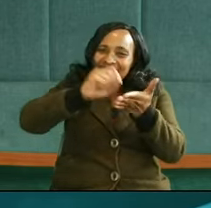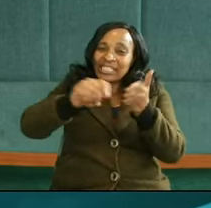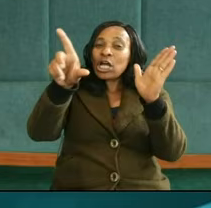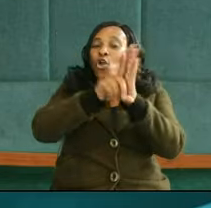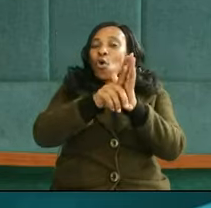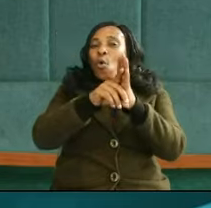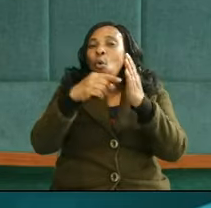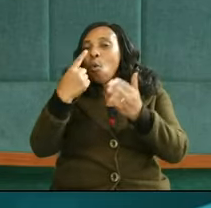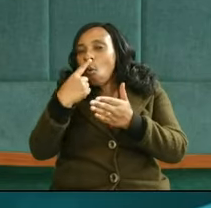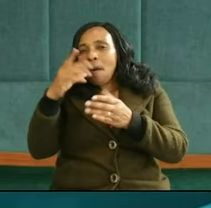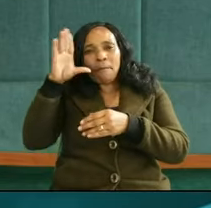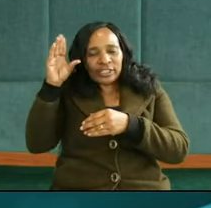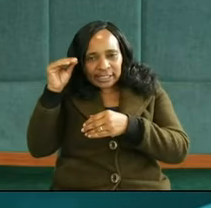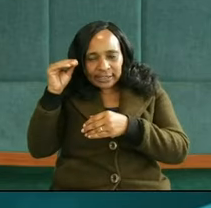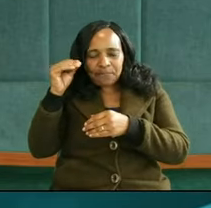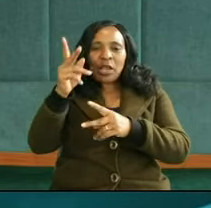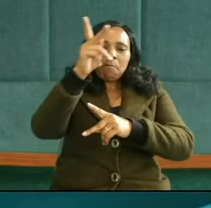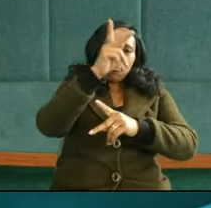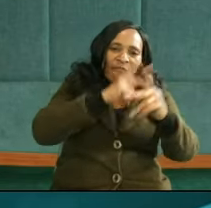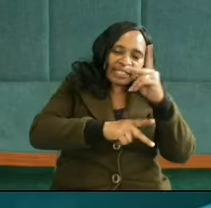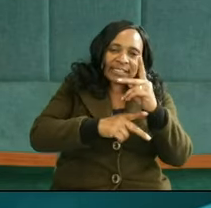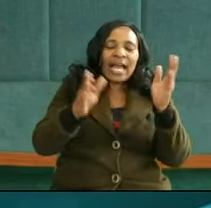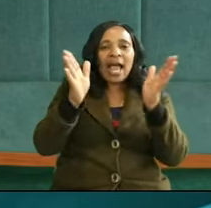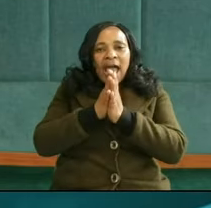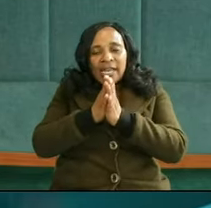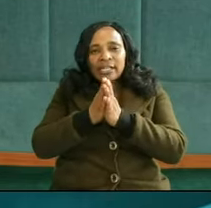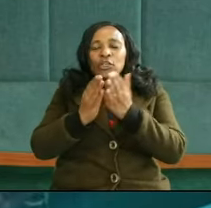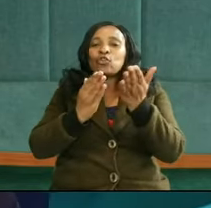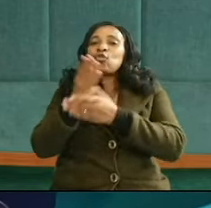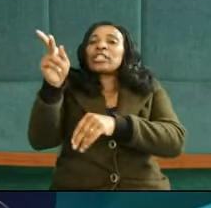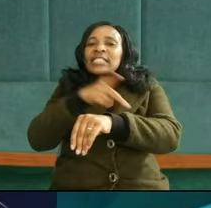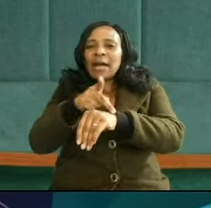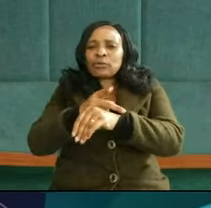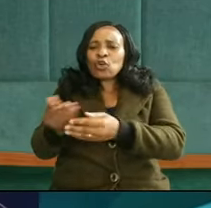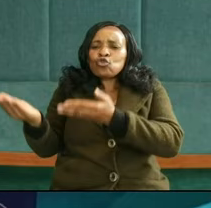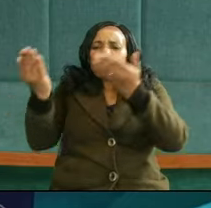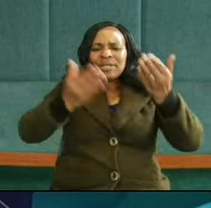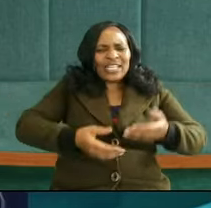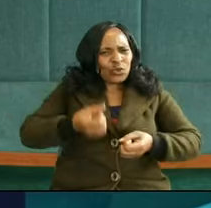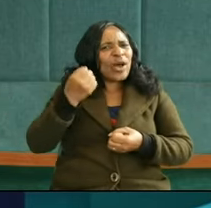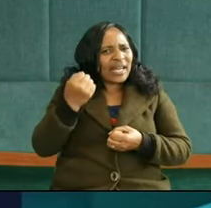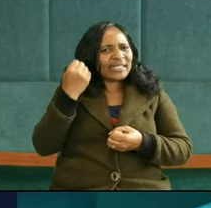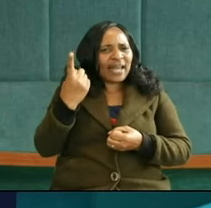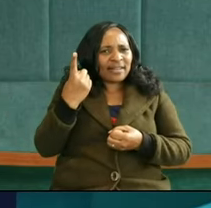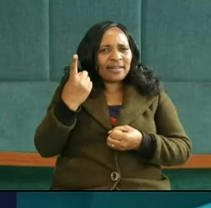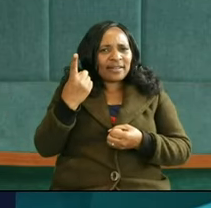of Moses, in the prophets, and in the Psalms to bring them to understanding.